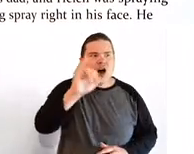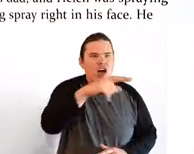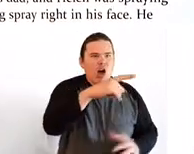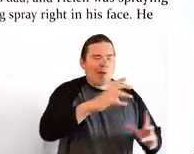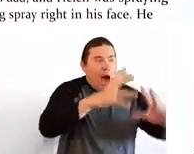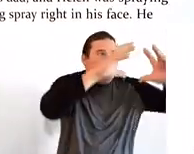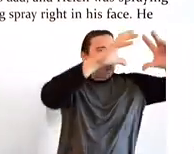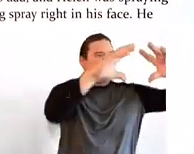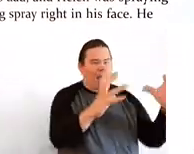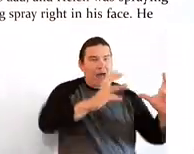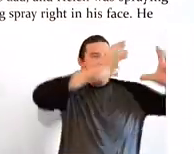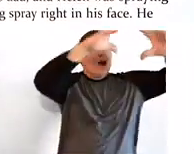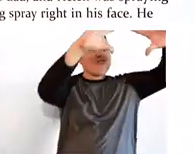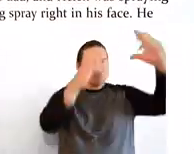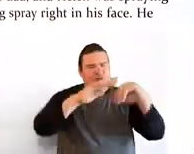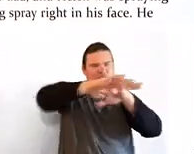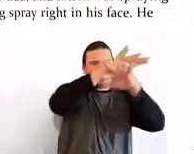Ah!"